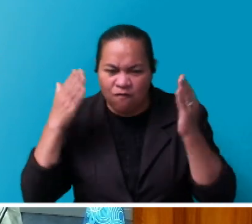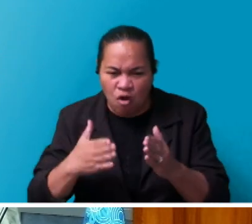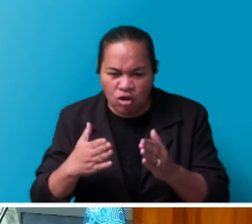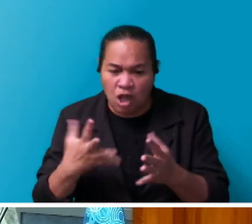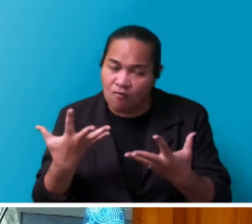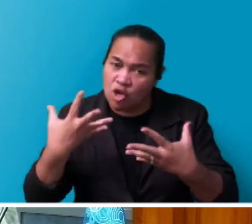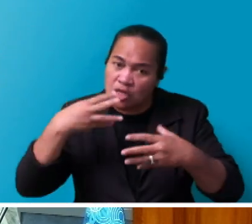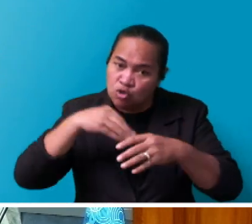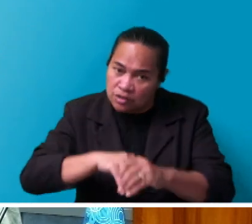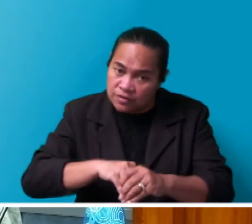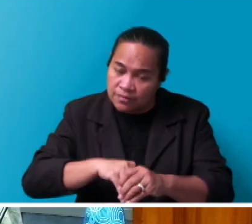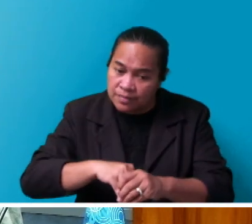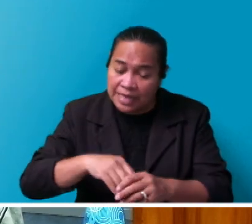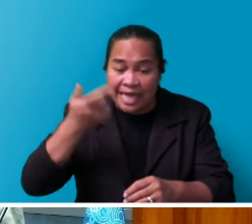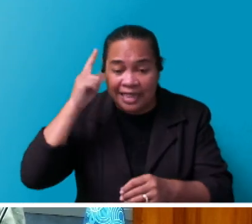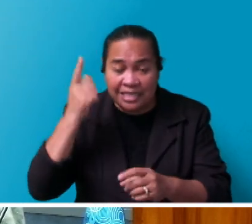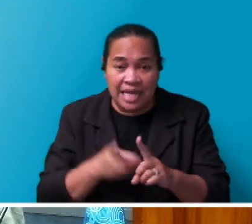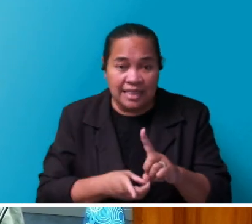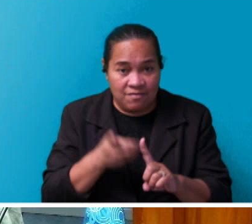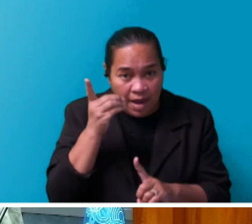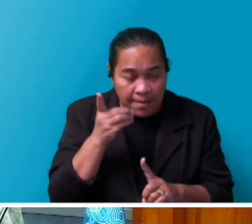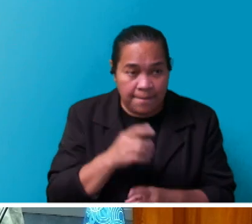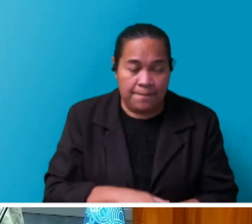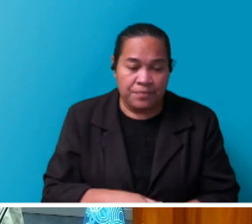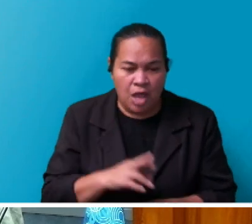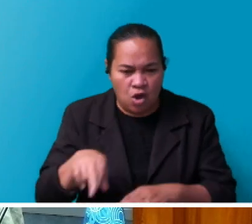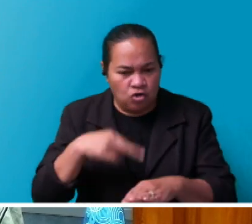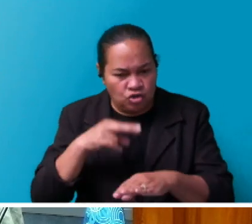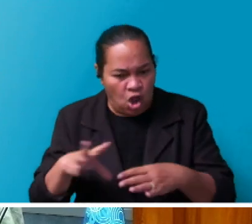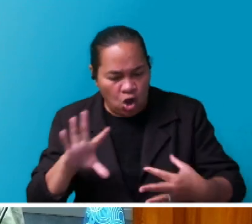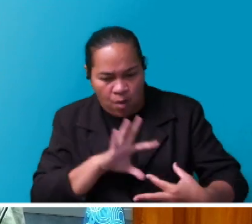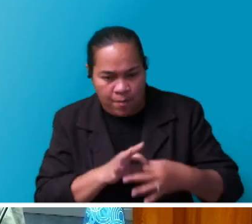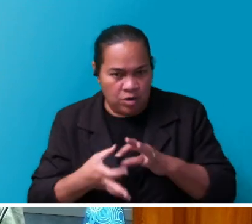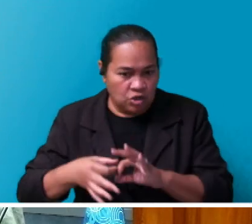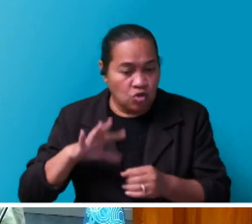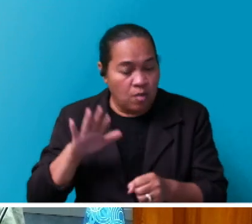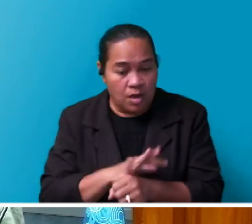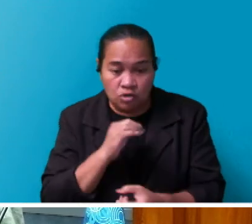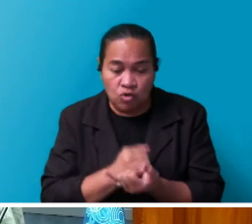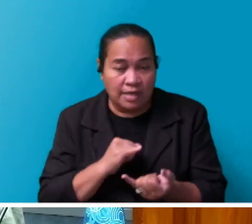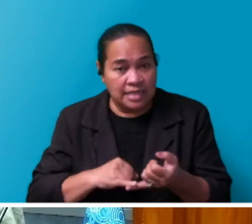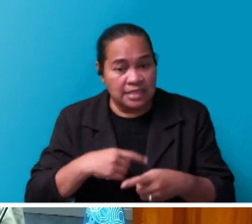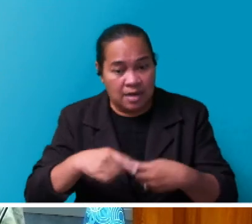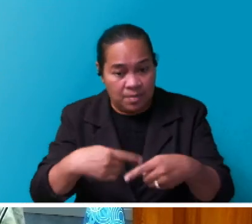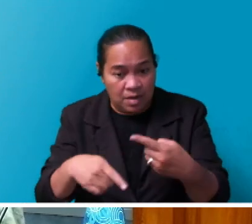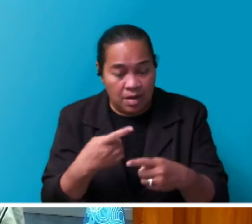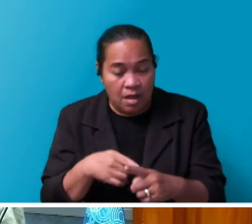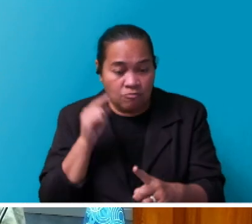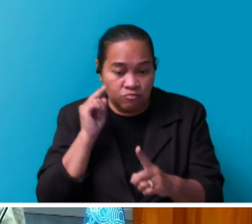inclusivity, teacher development, and regional cooperation to ensure sustainable, equitable,